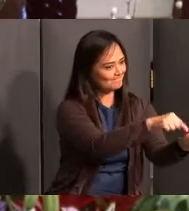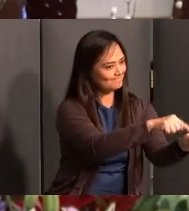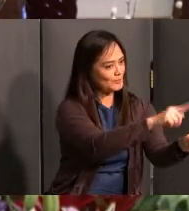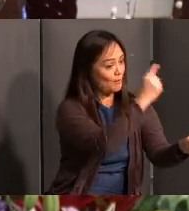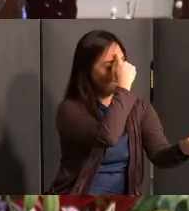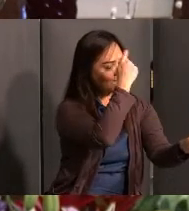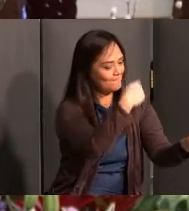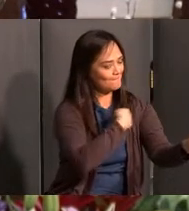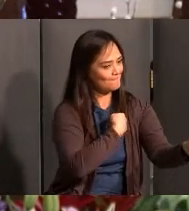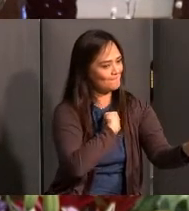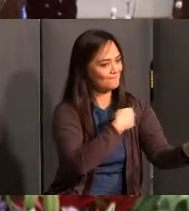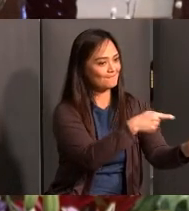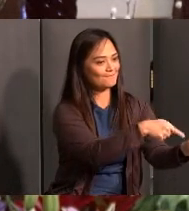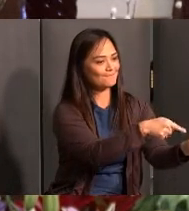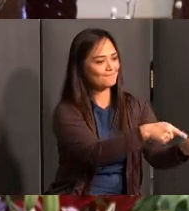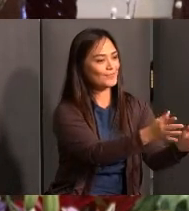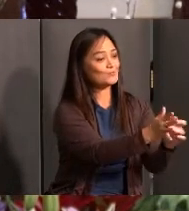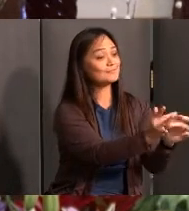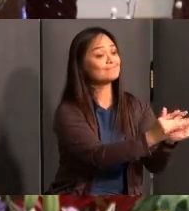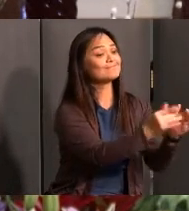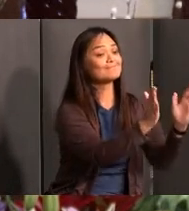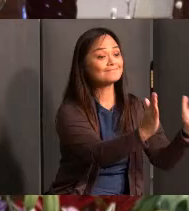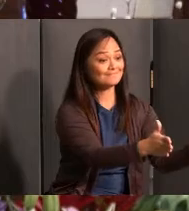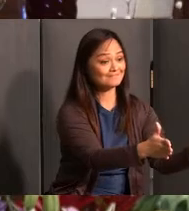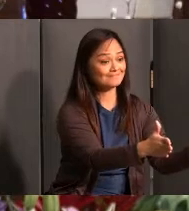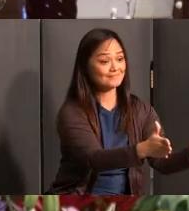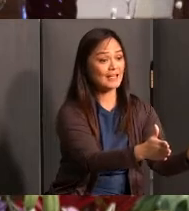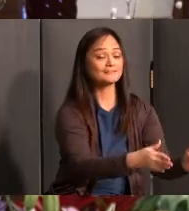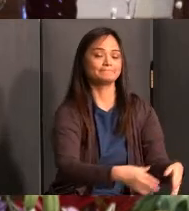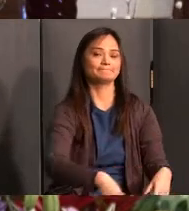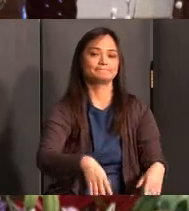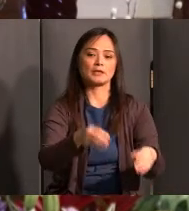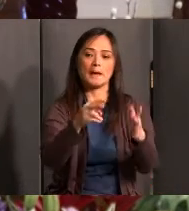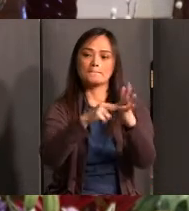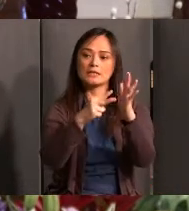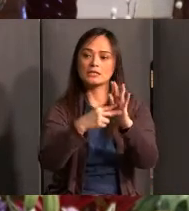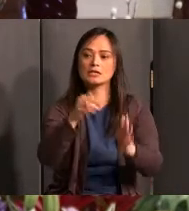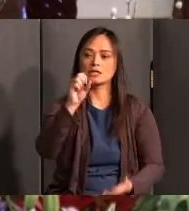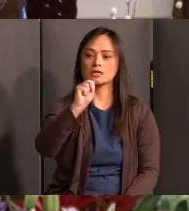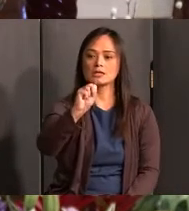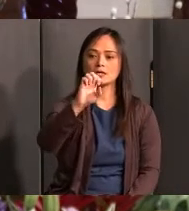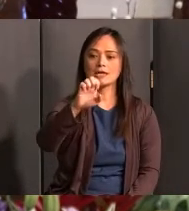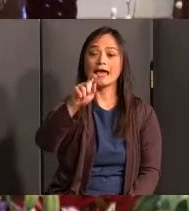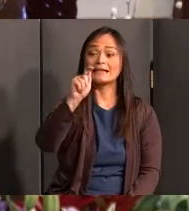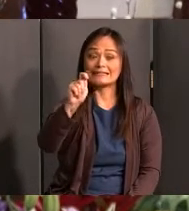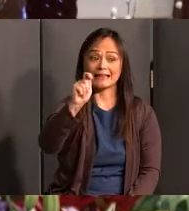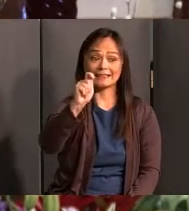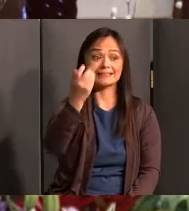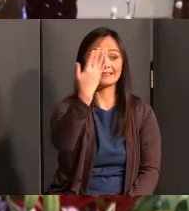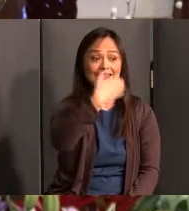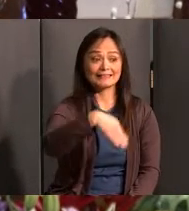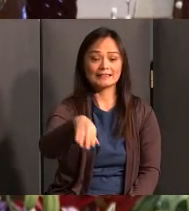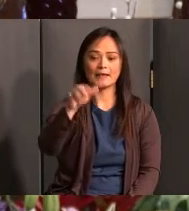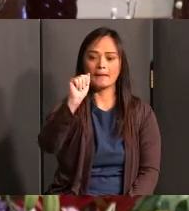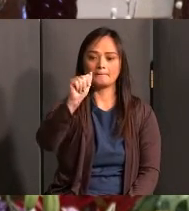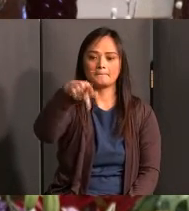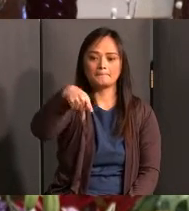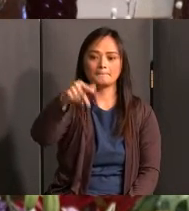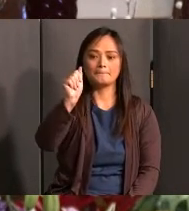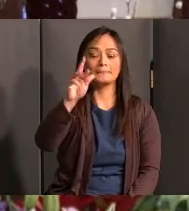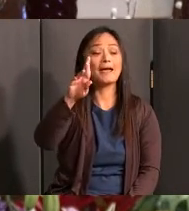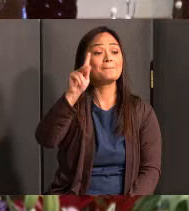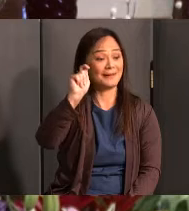Yung sabi ng batas ng separation of church and state, iba yun. Ibig sabihin, walang kinalaman